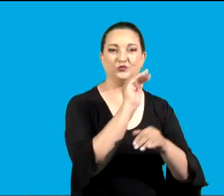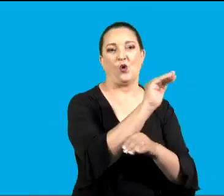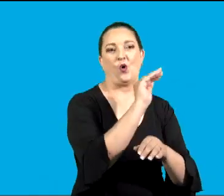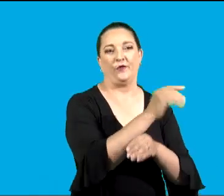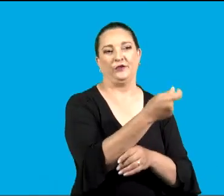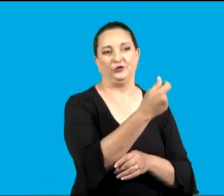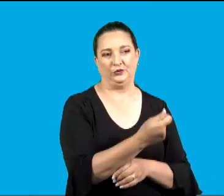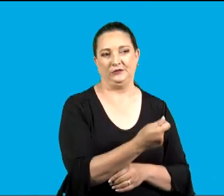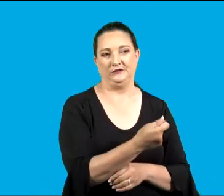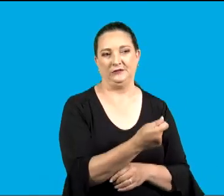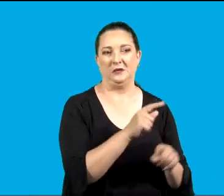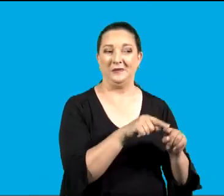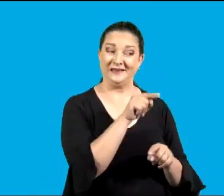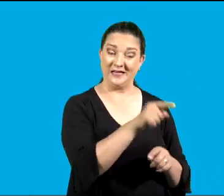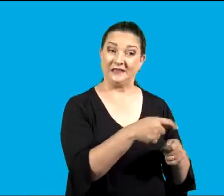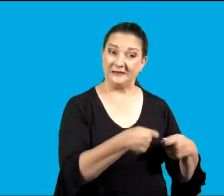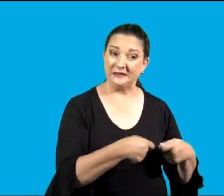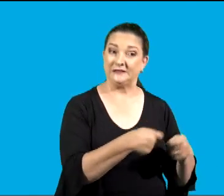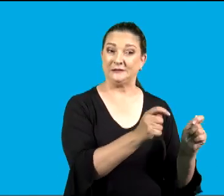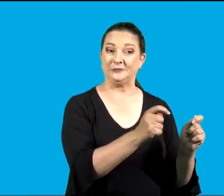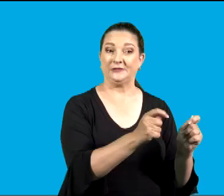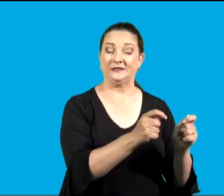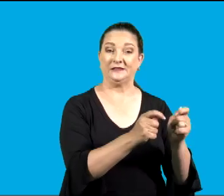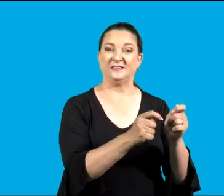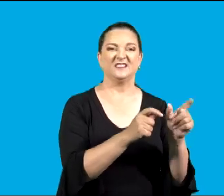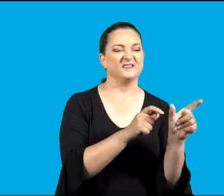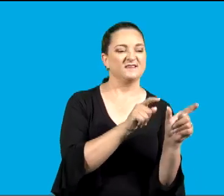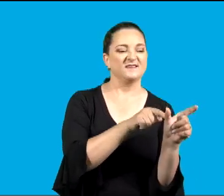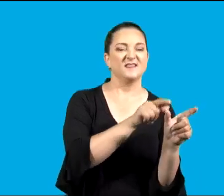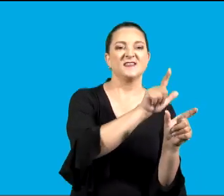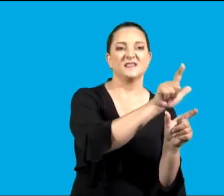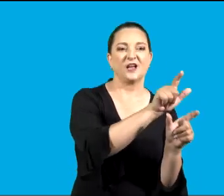overhead cost. This expense should have been split in the ratio